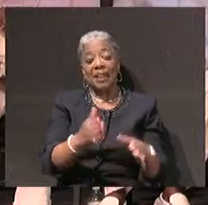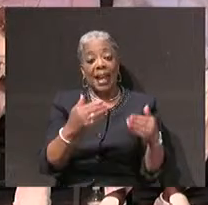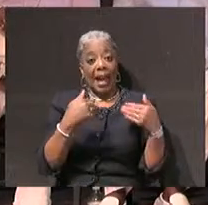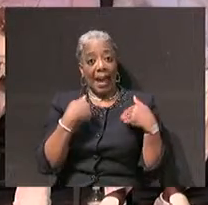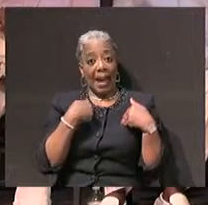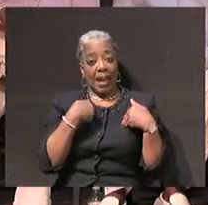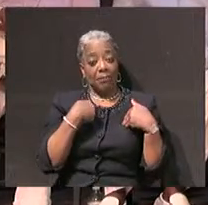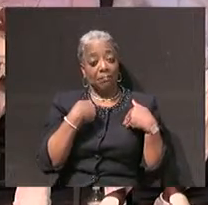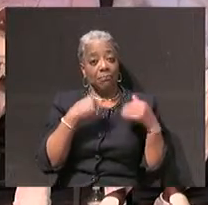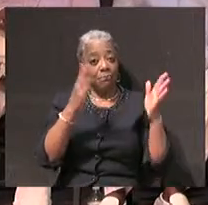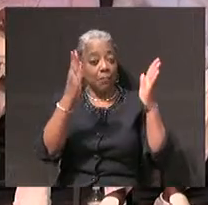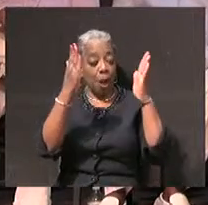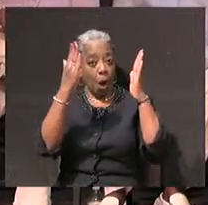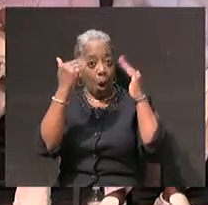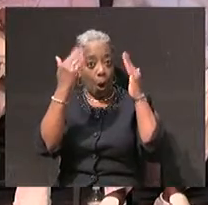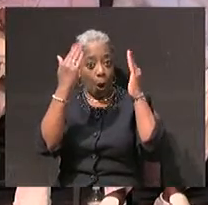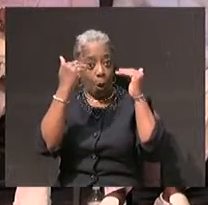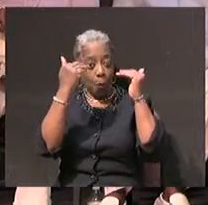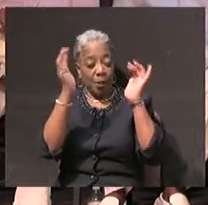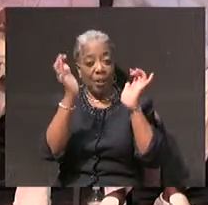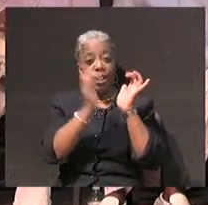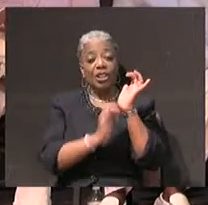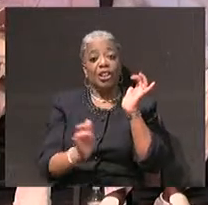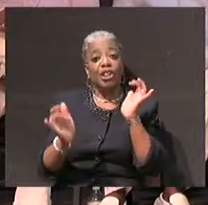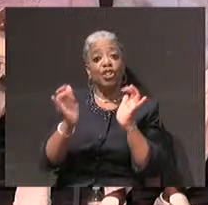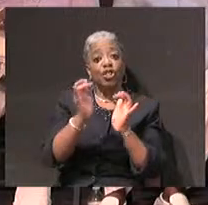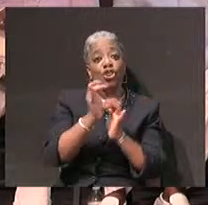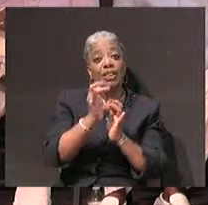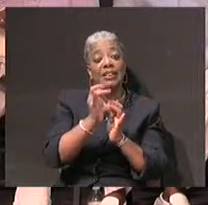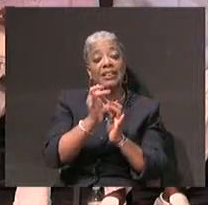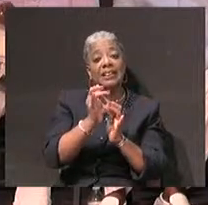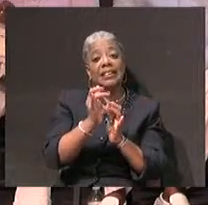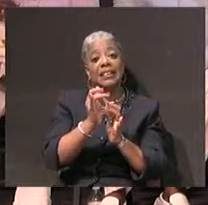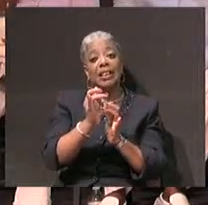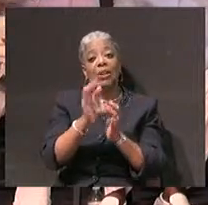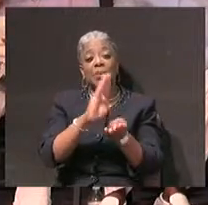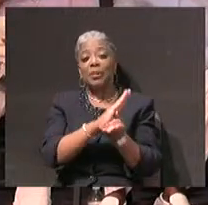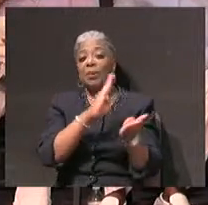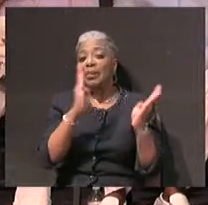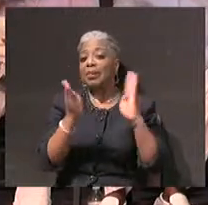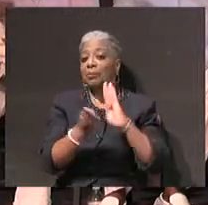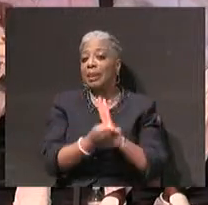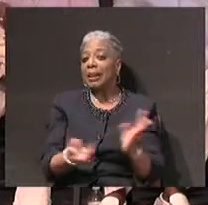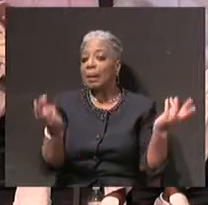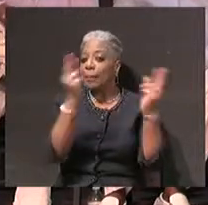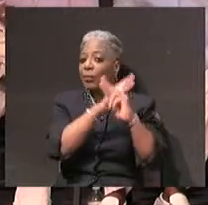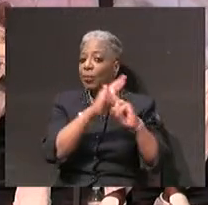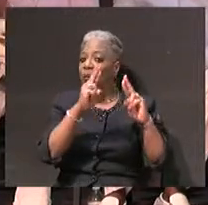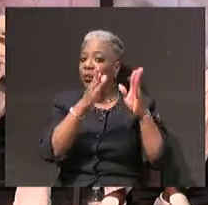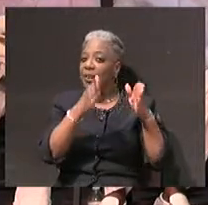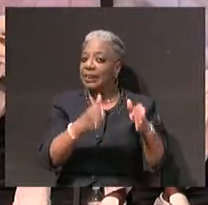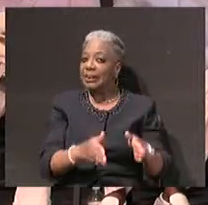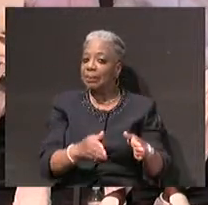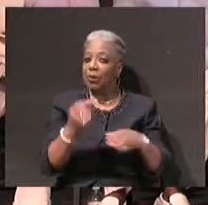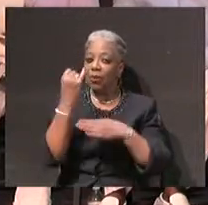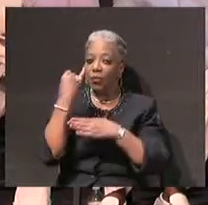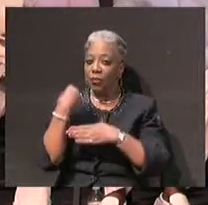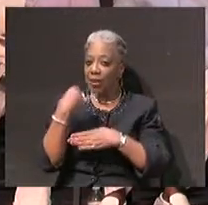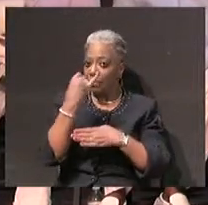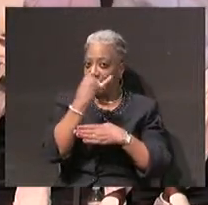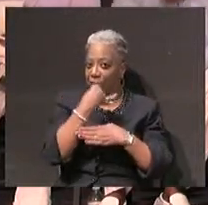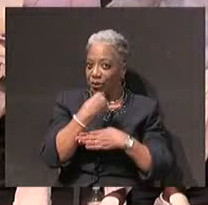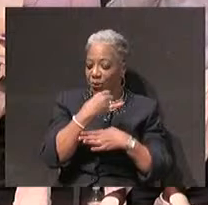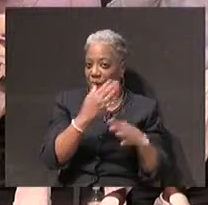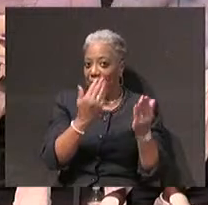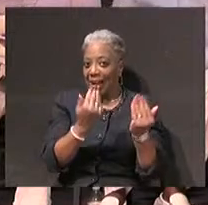we had hoped that he was the one who was going to redeem Israel. And what is more, it is the third day